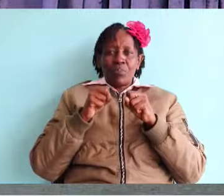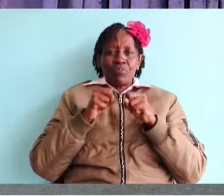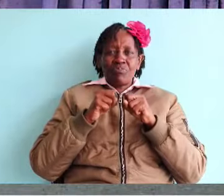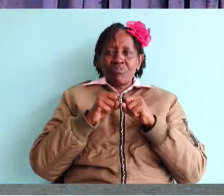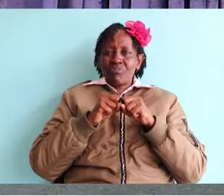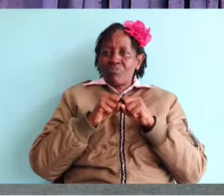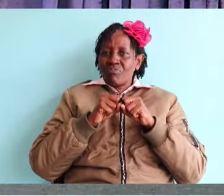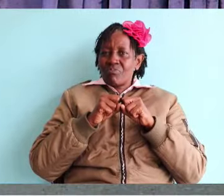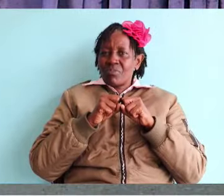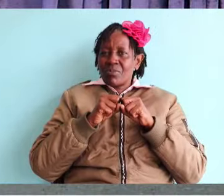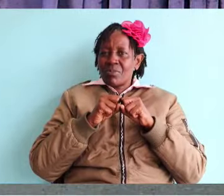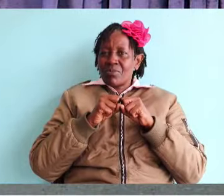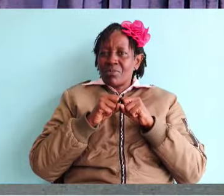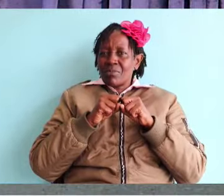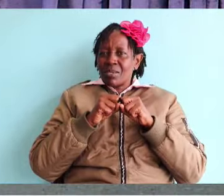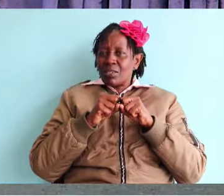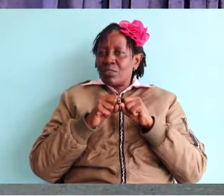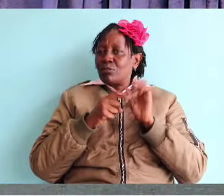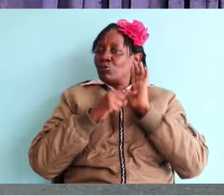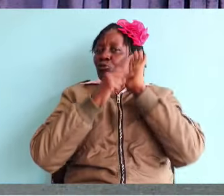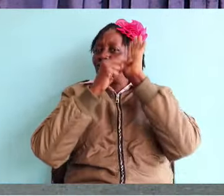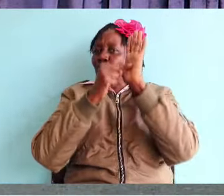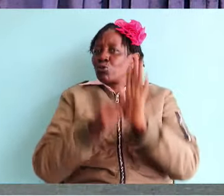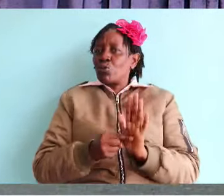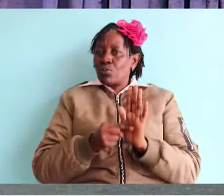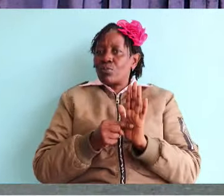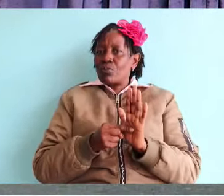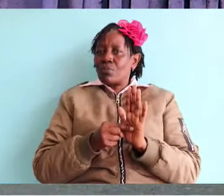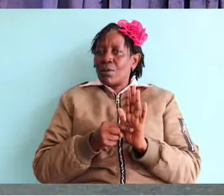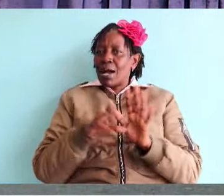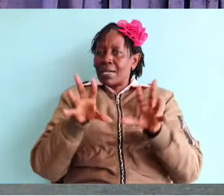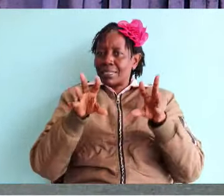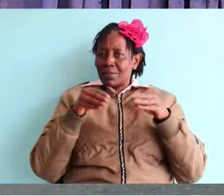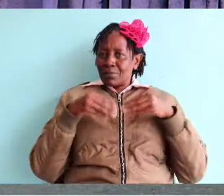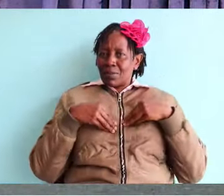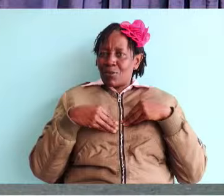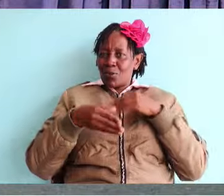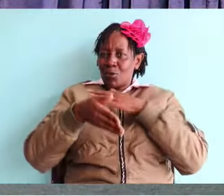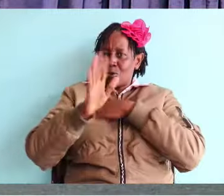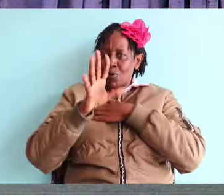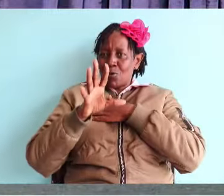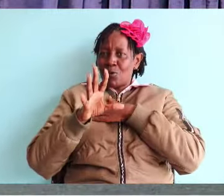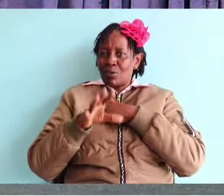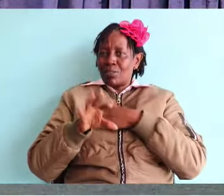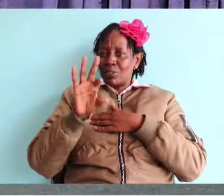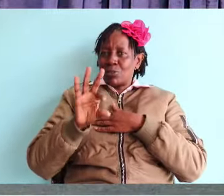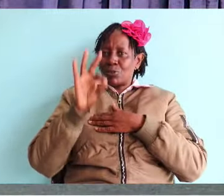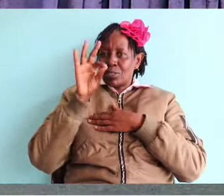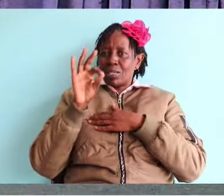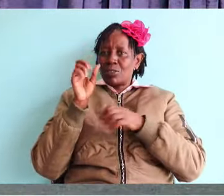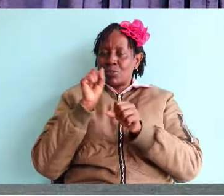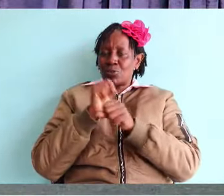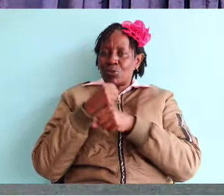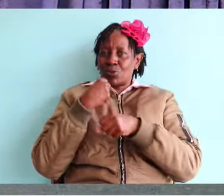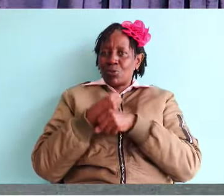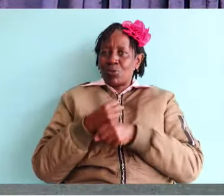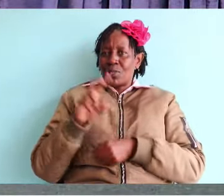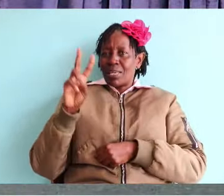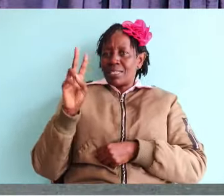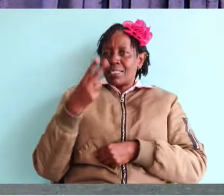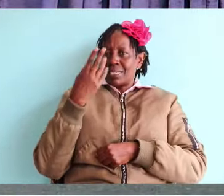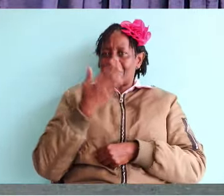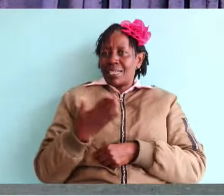humility and acceptance of what God has appointed us to do in his mission. Then the second thing is